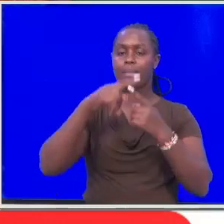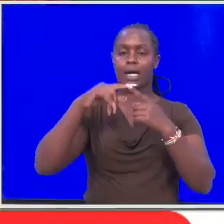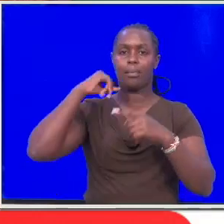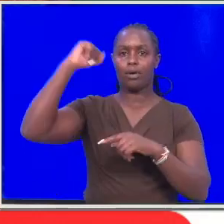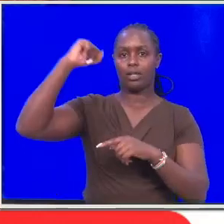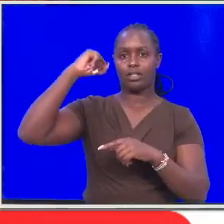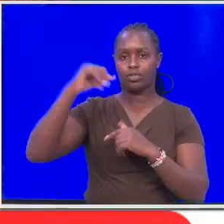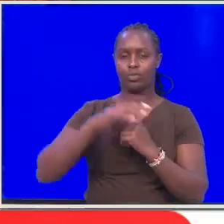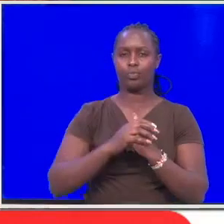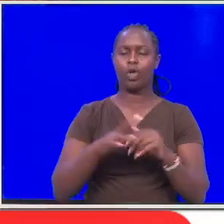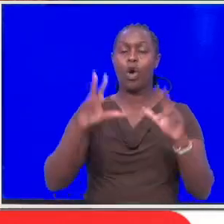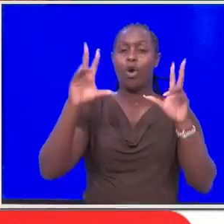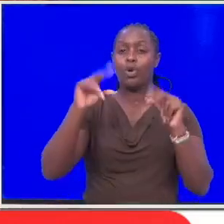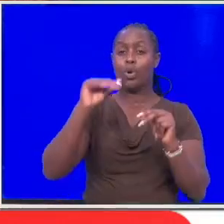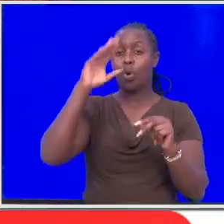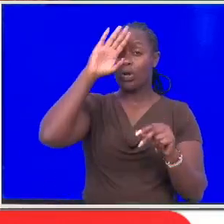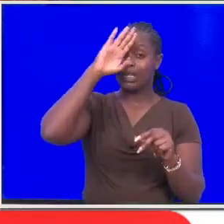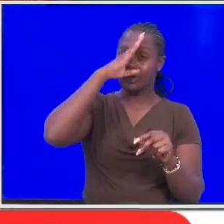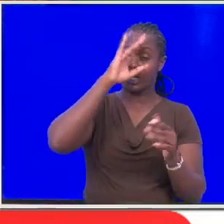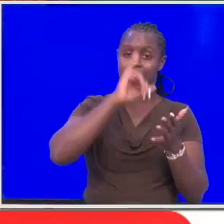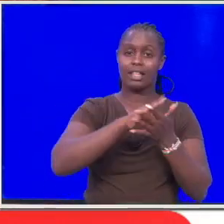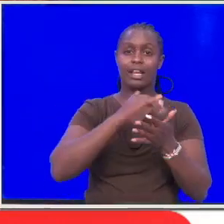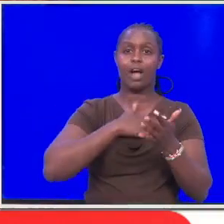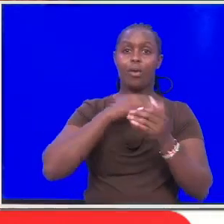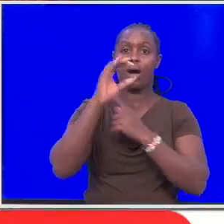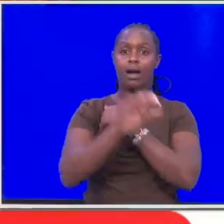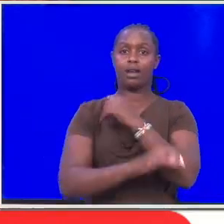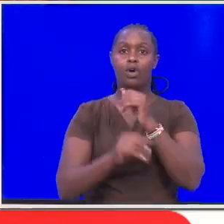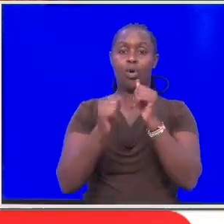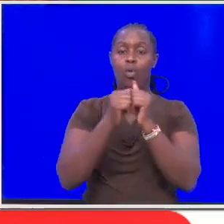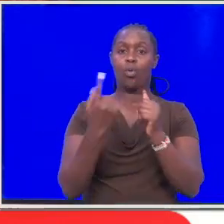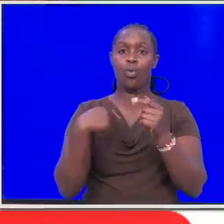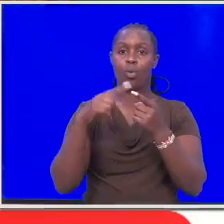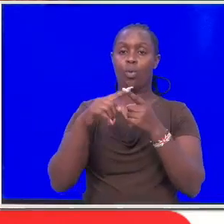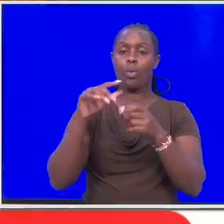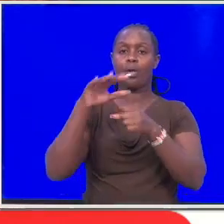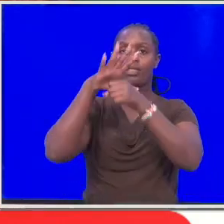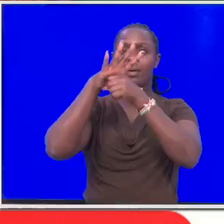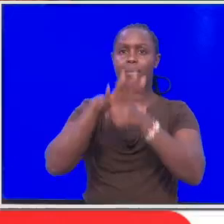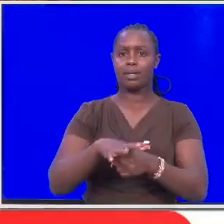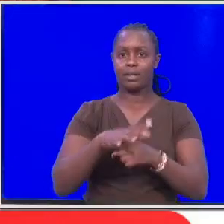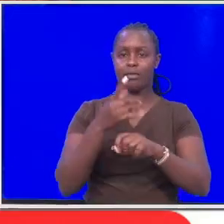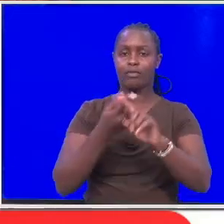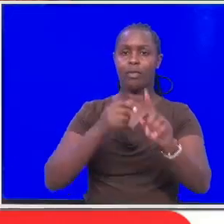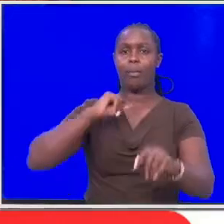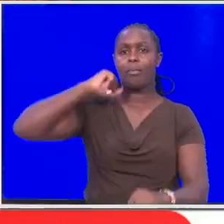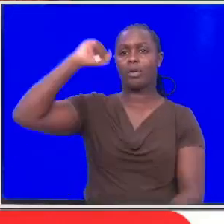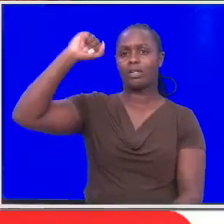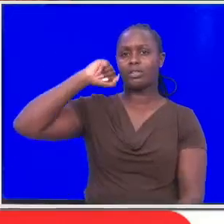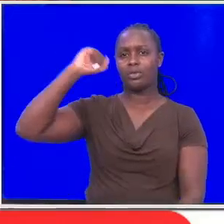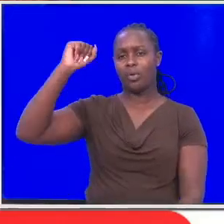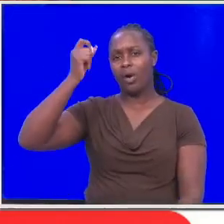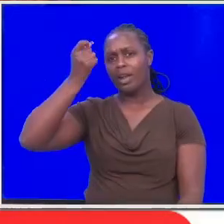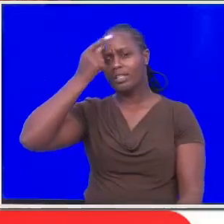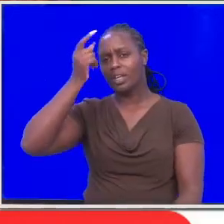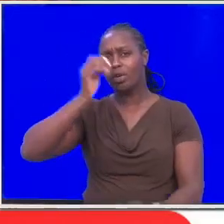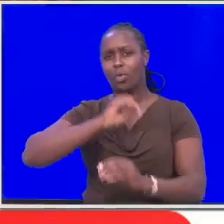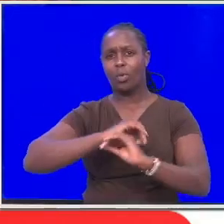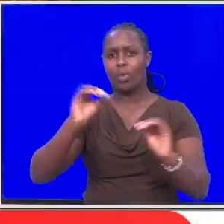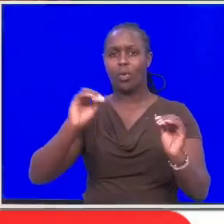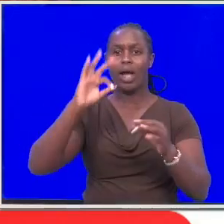confronted with immense pressure emanating from political misunderstandings sometimes and electoral